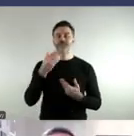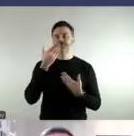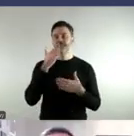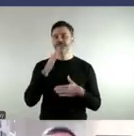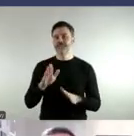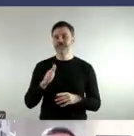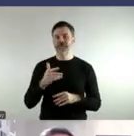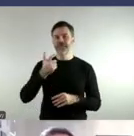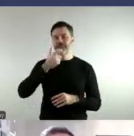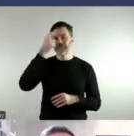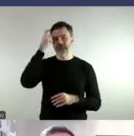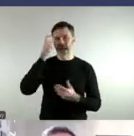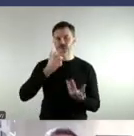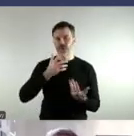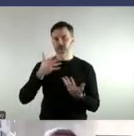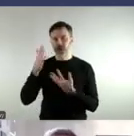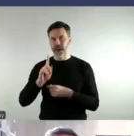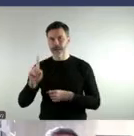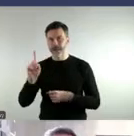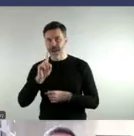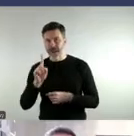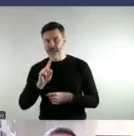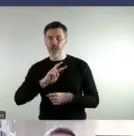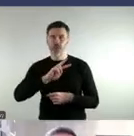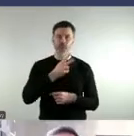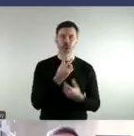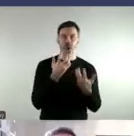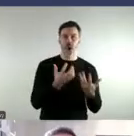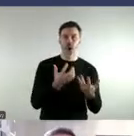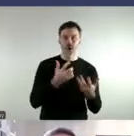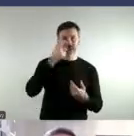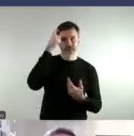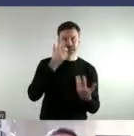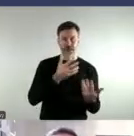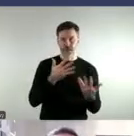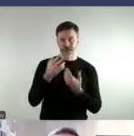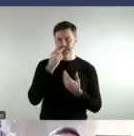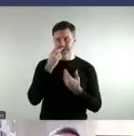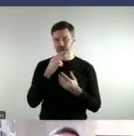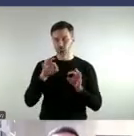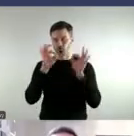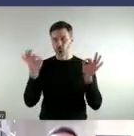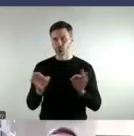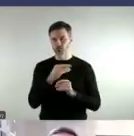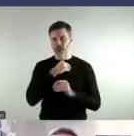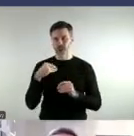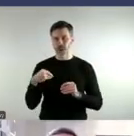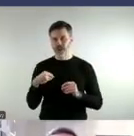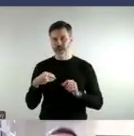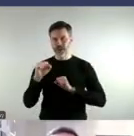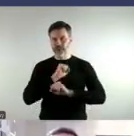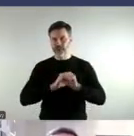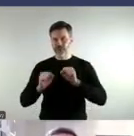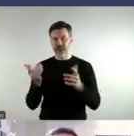participation of our firefighters, but both from the state as well as volunteer fire brigades in all